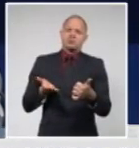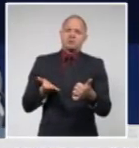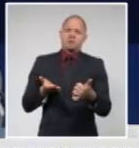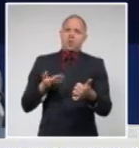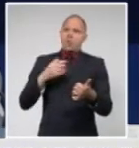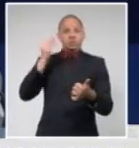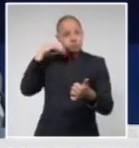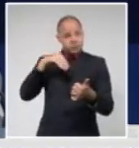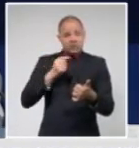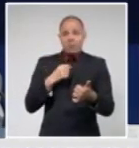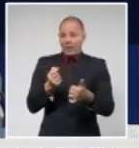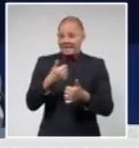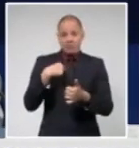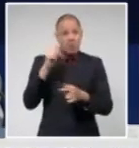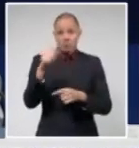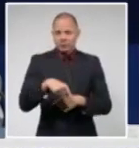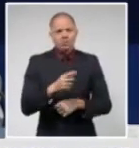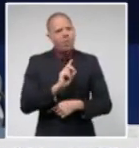at